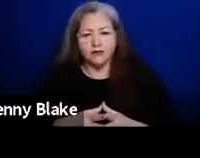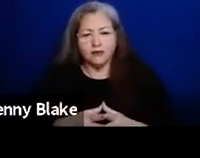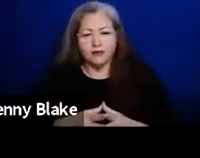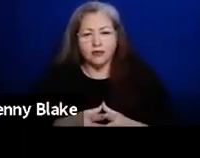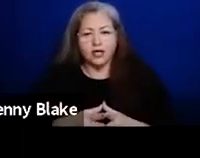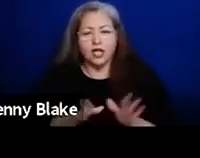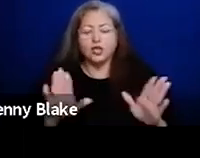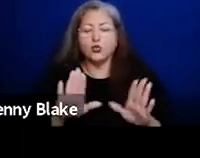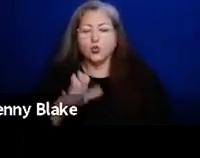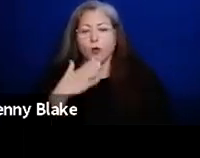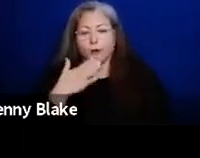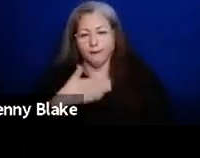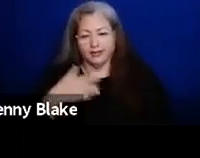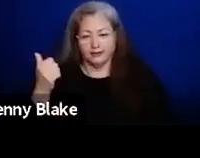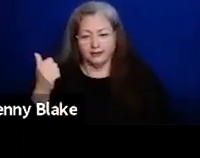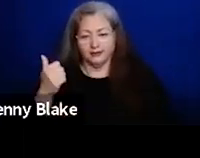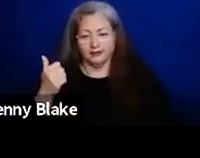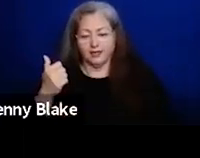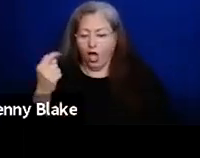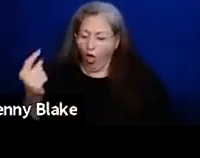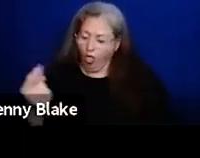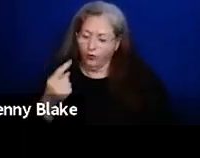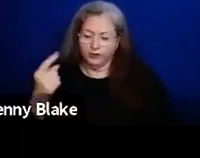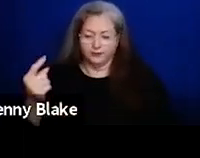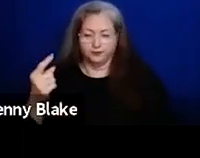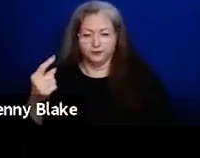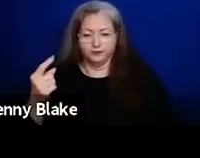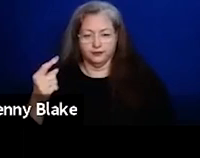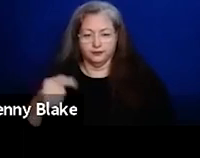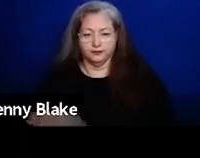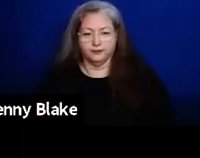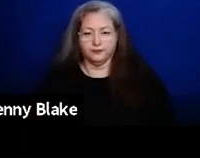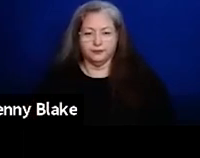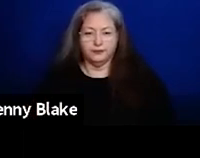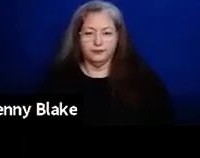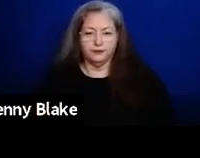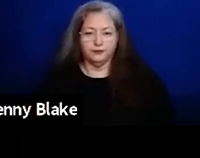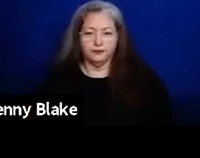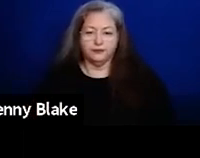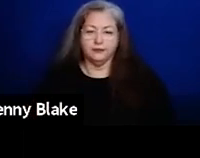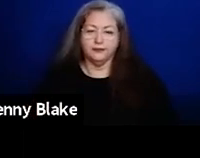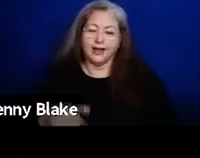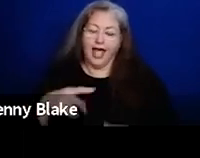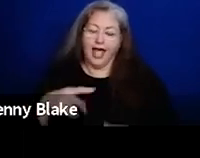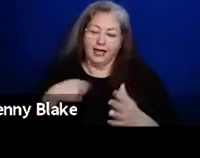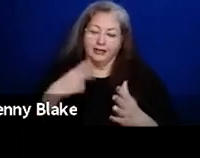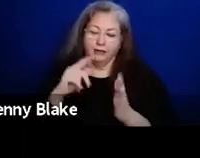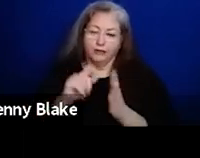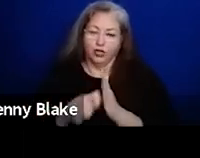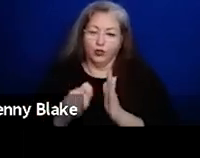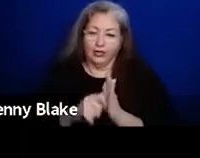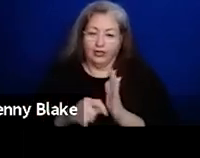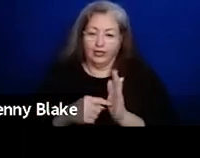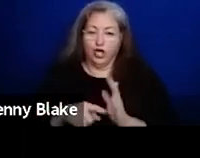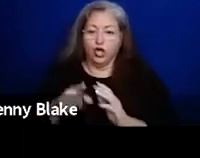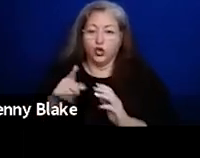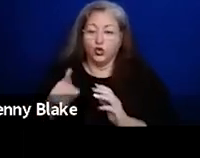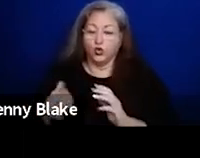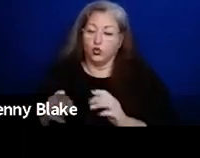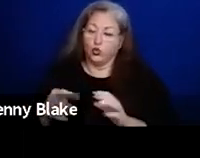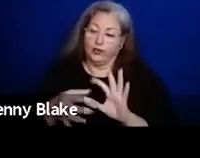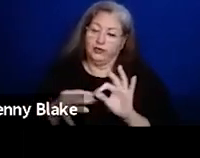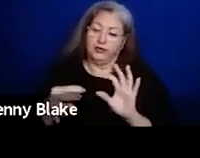your best at all times. It's written that you have